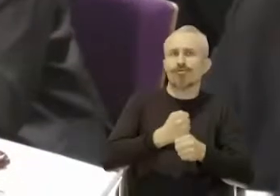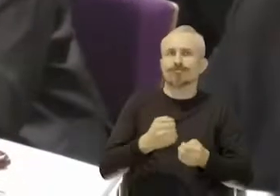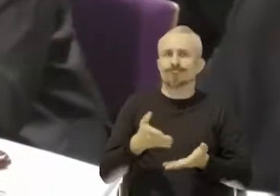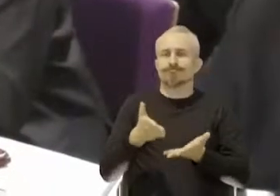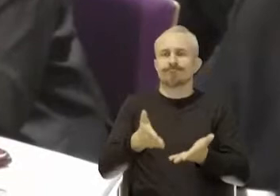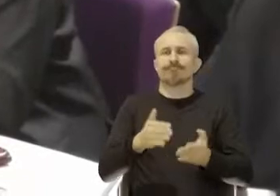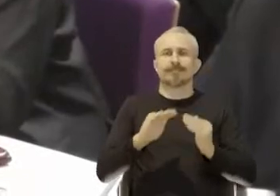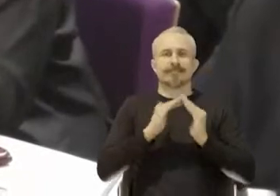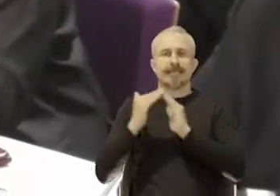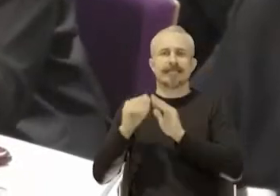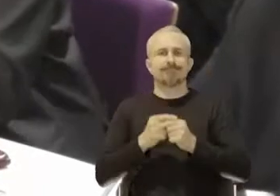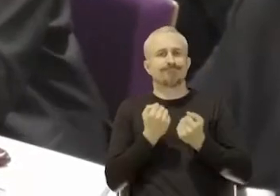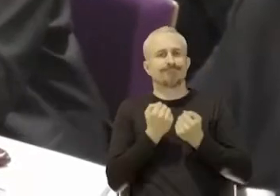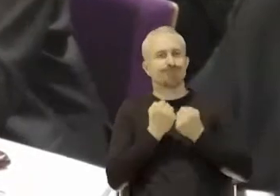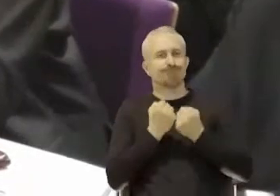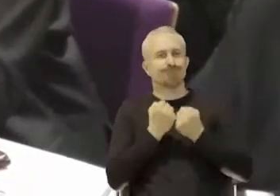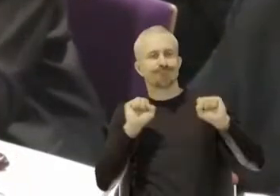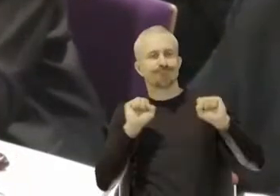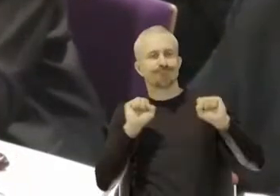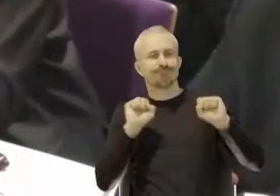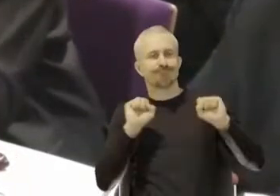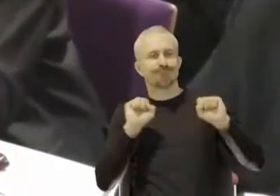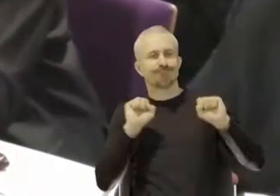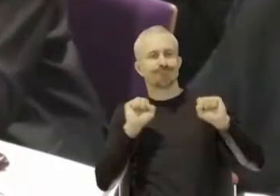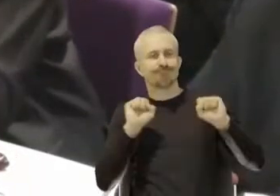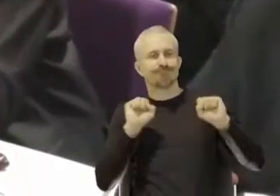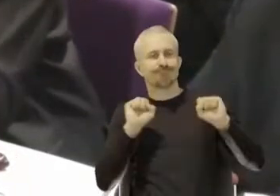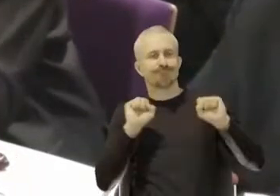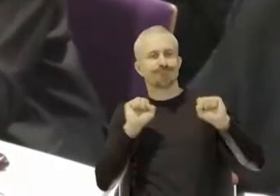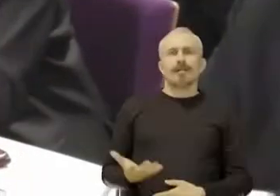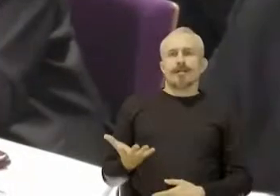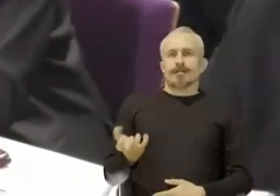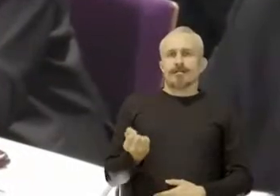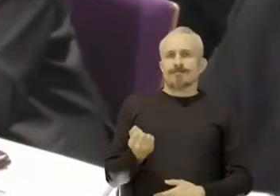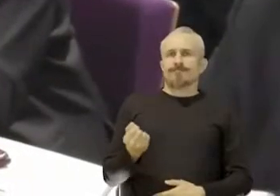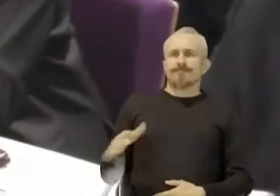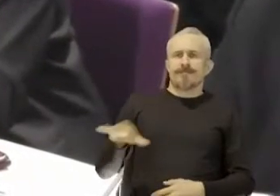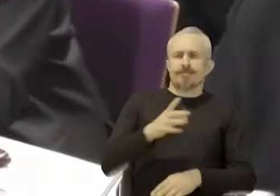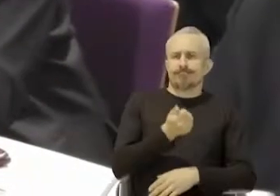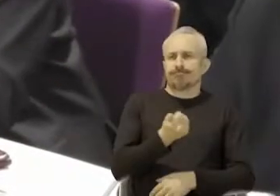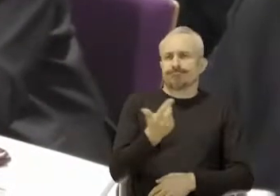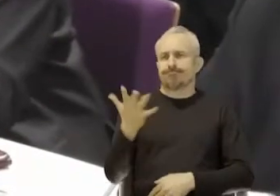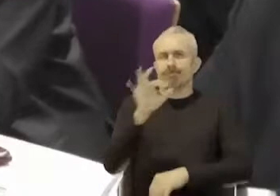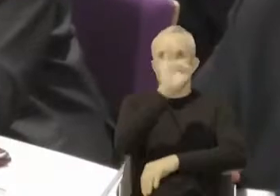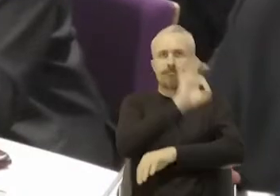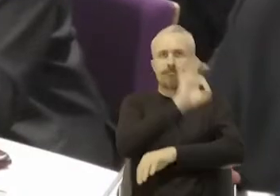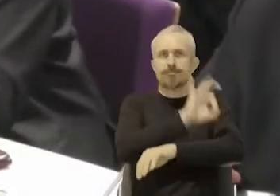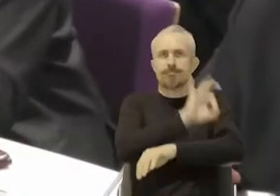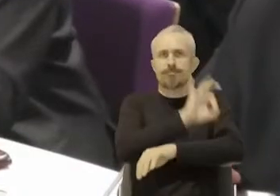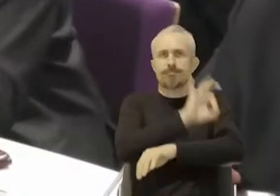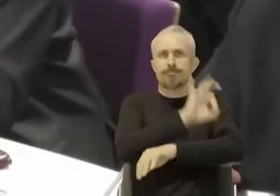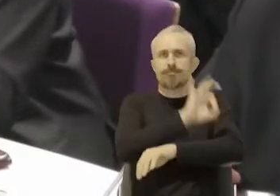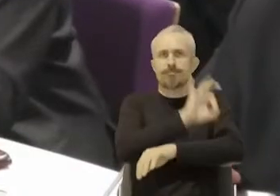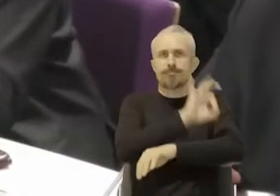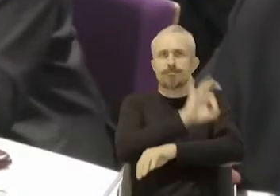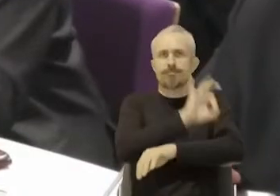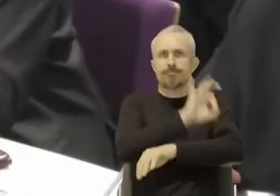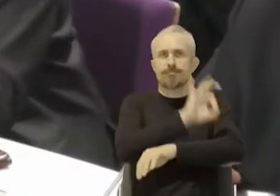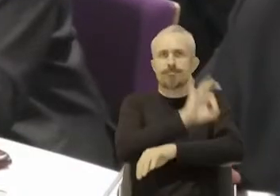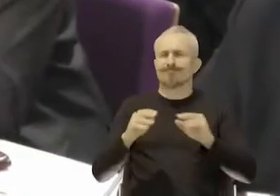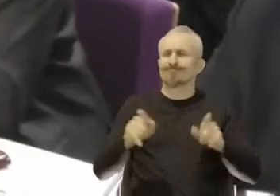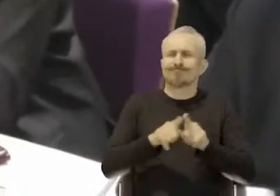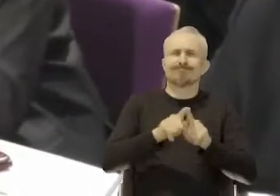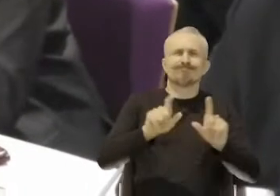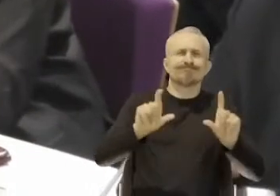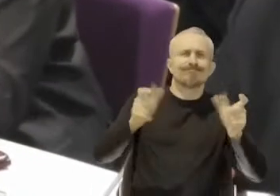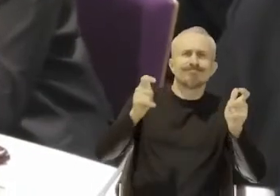of disasters the city has experienced, and following the policy adoption, a slum upgrade project was developed